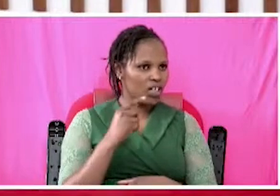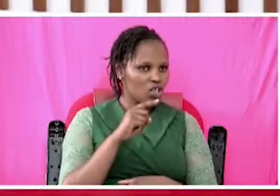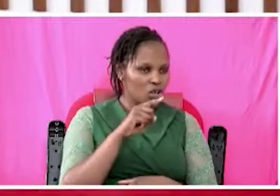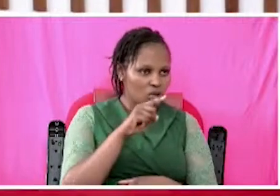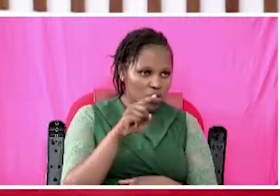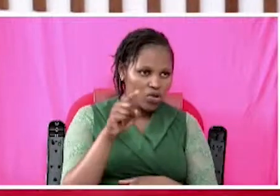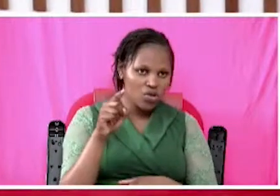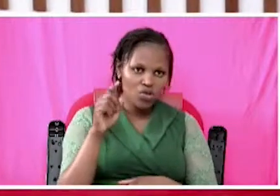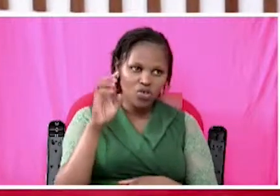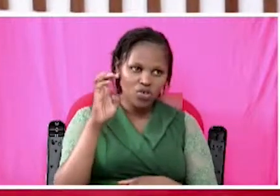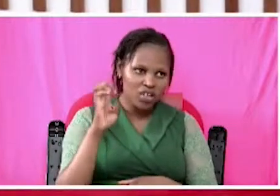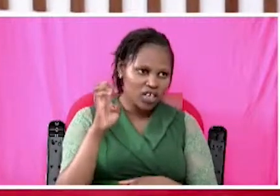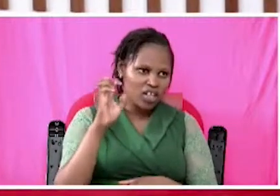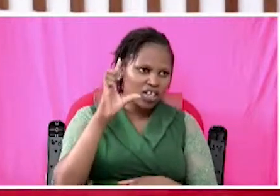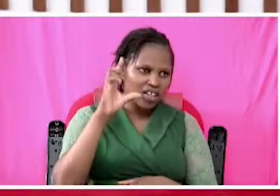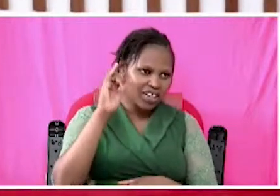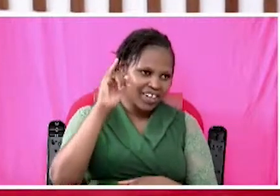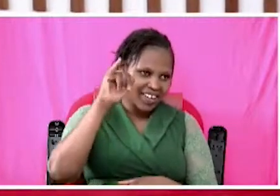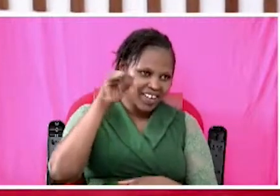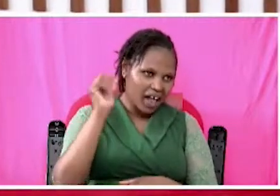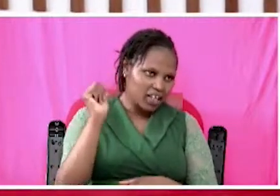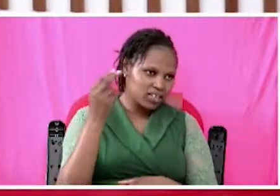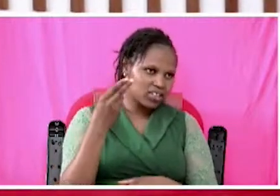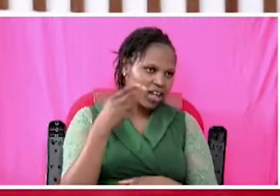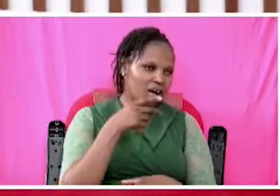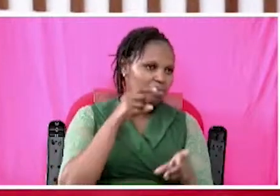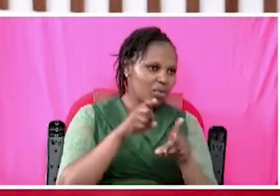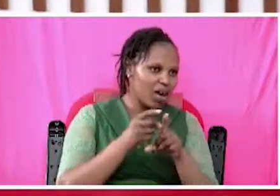You are Elijah's cousin or brother.